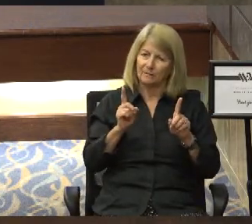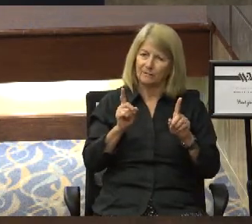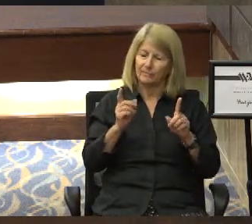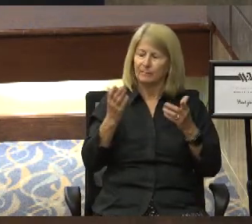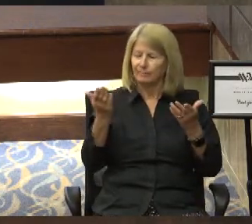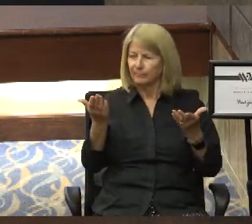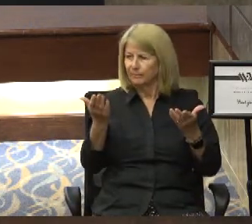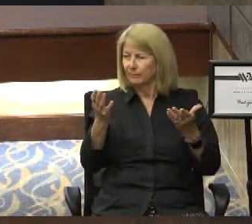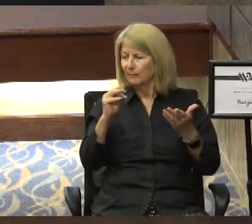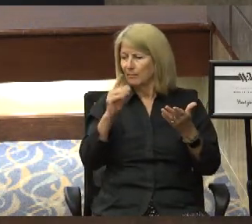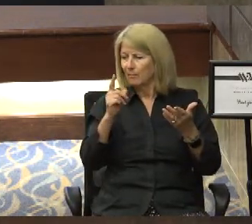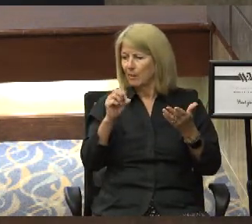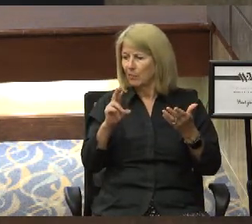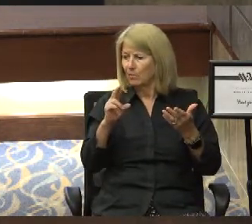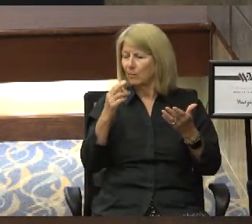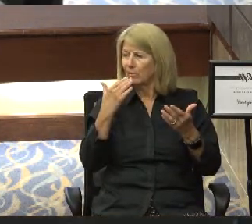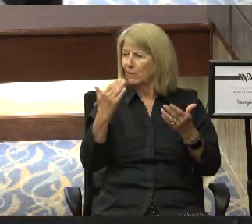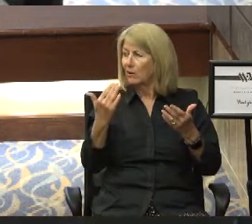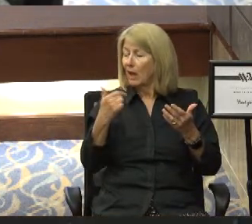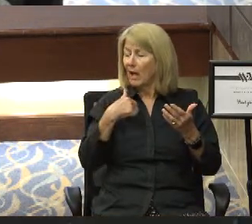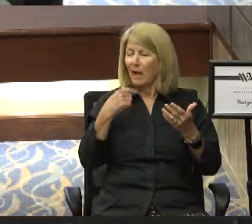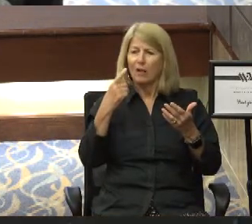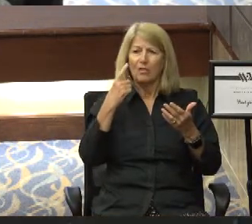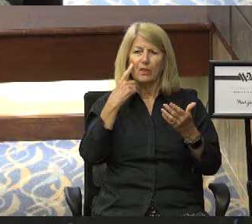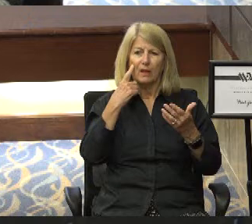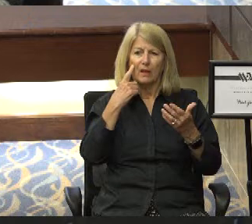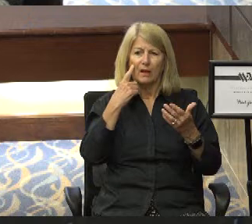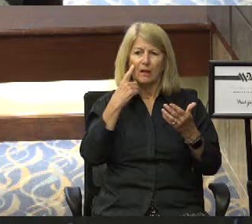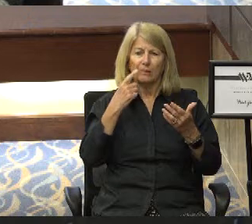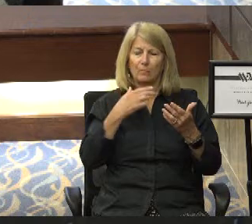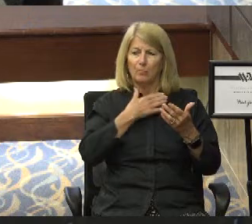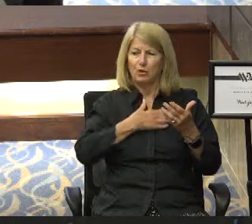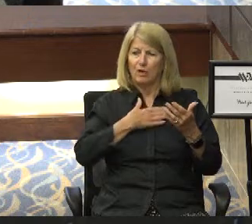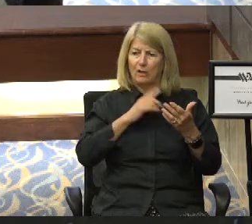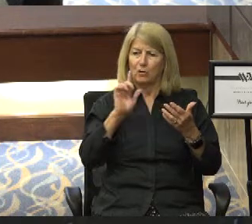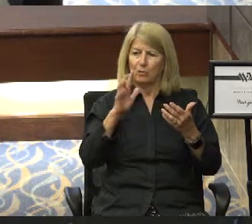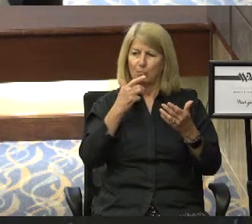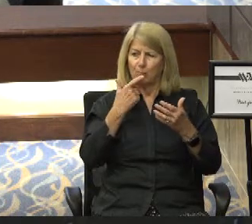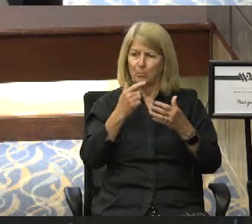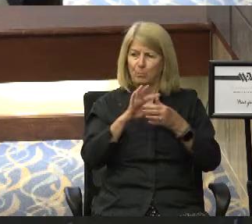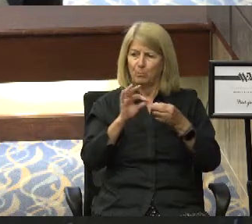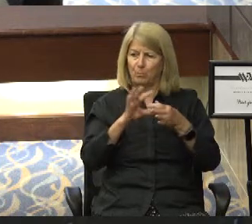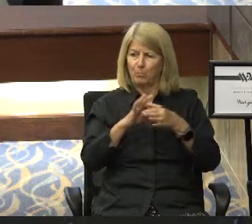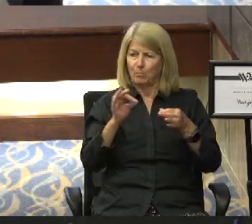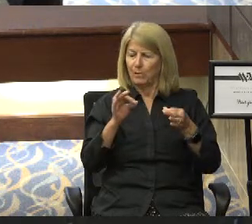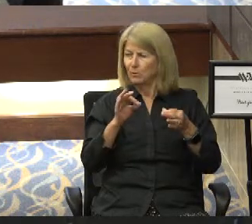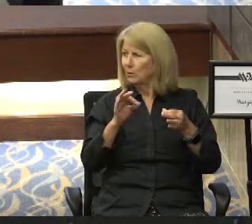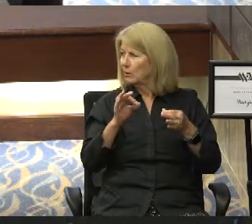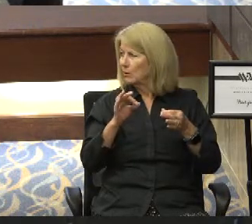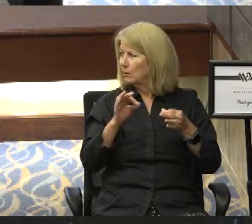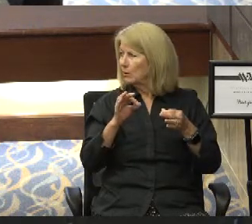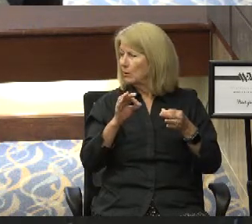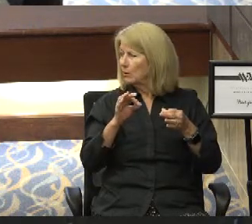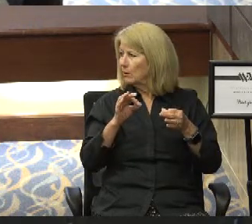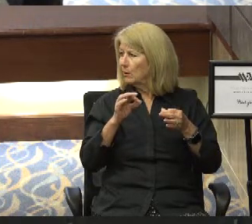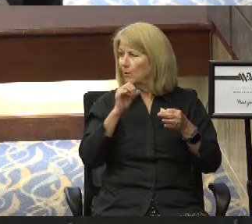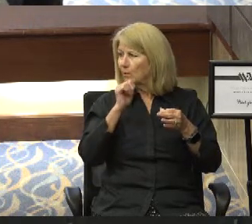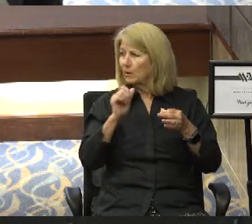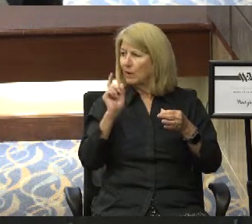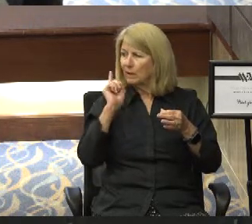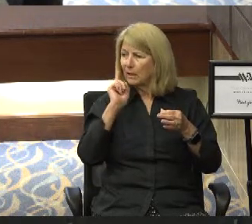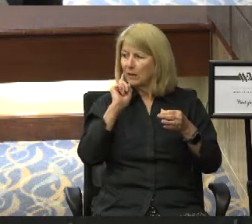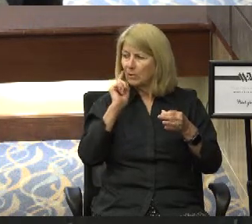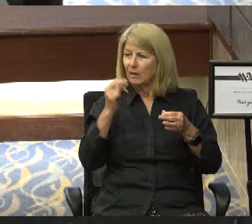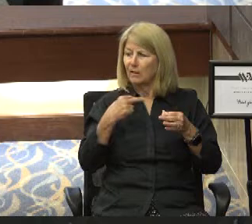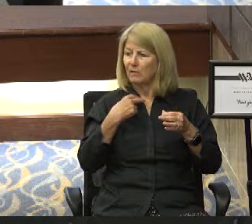Mayor, can I add one last thing? I think City Manager Ford, I appreciated you mentioning like whose voices are we not hearing right now? We're not hearing the voices